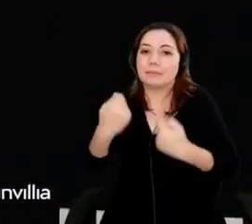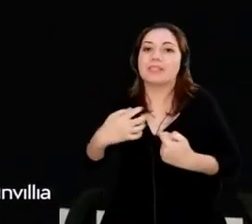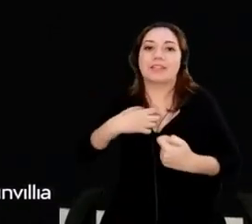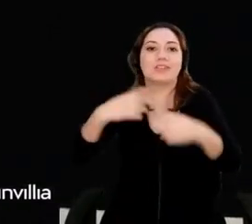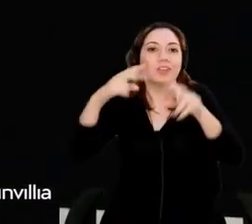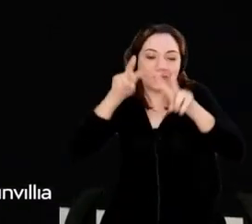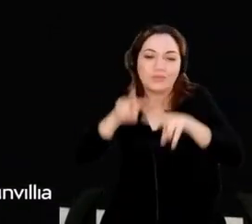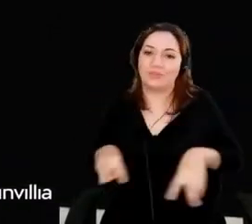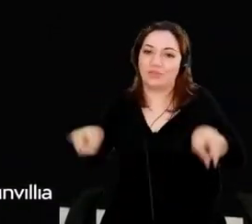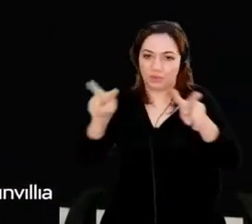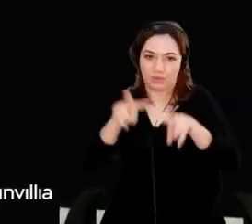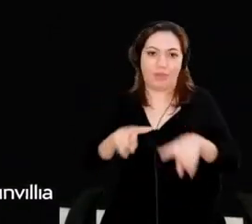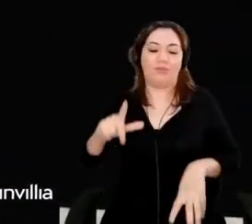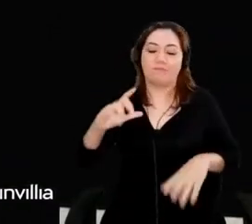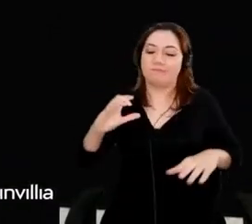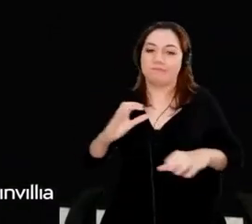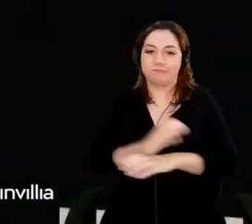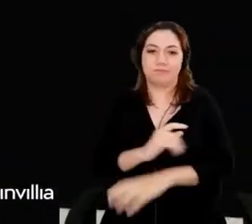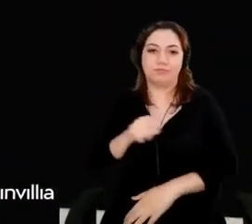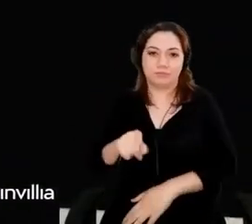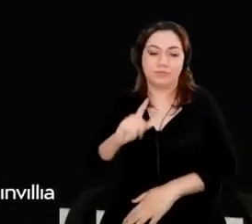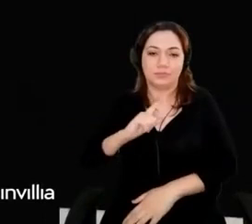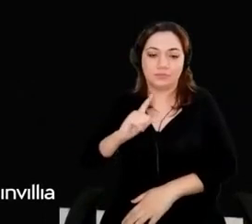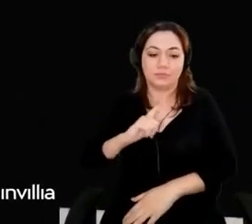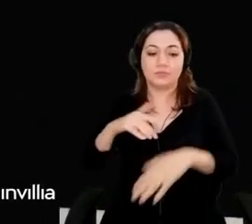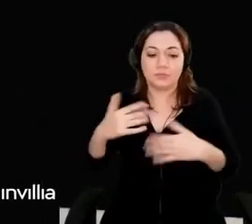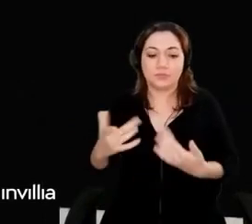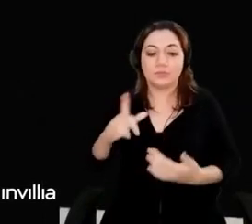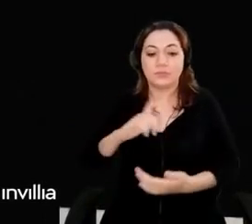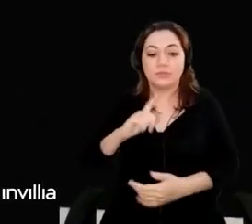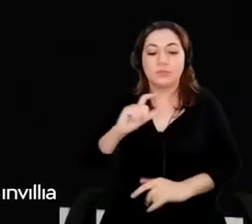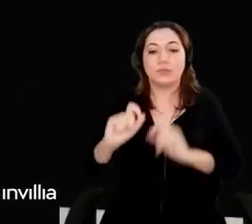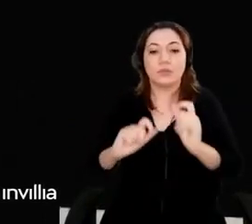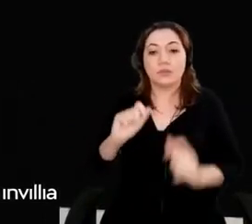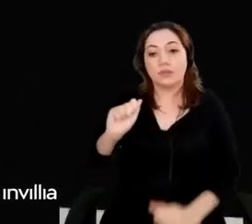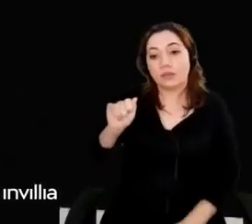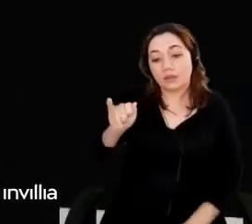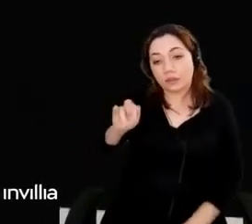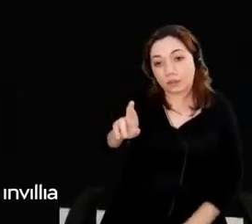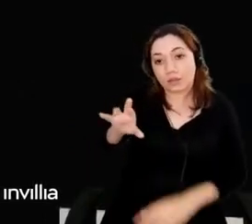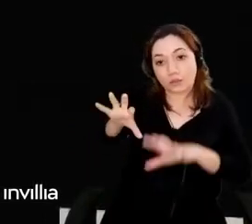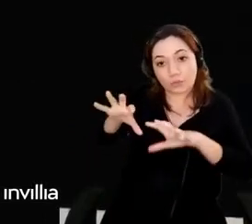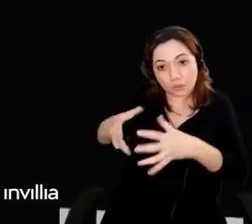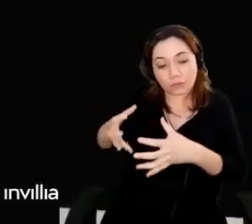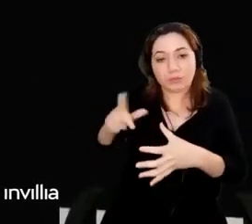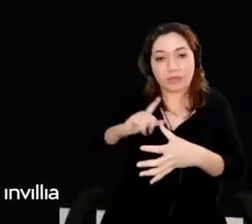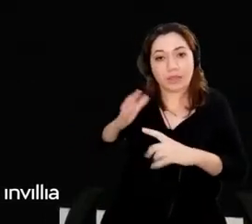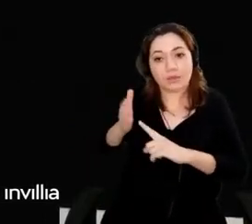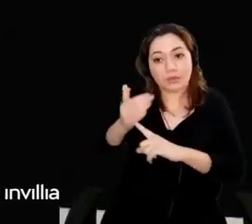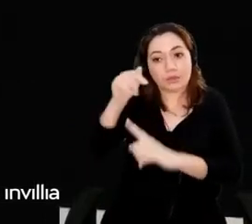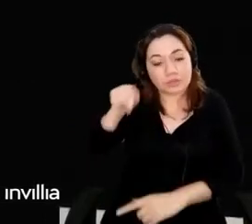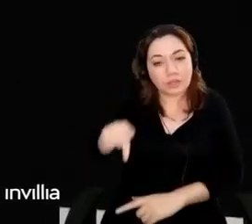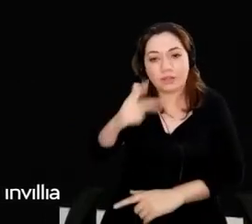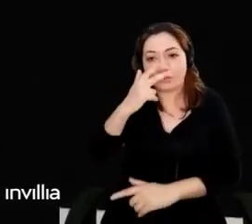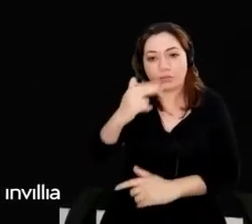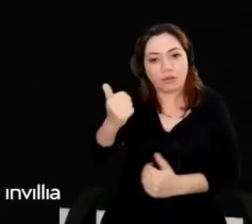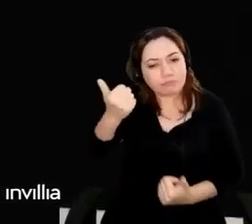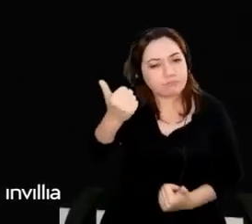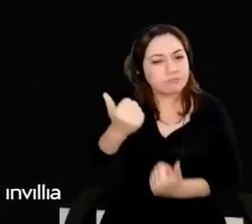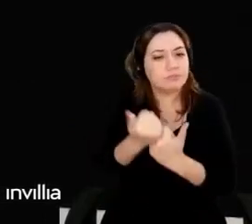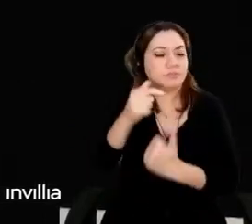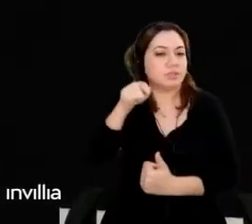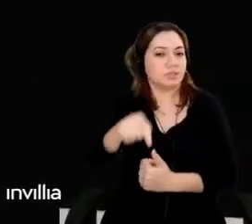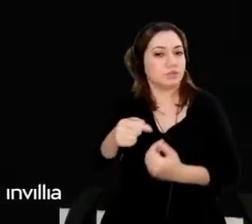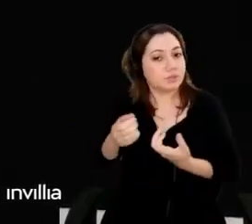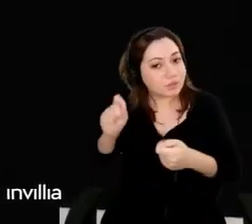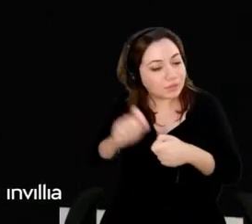And we have, at the AIR Group, we have this technology to empower you to do this. We can create